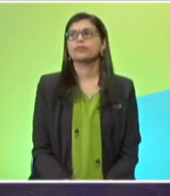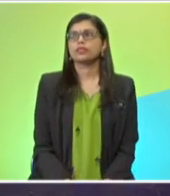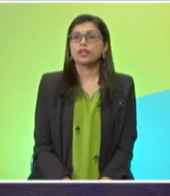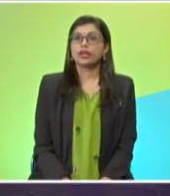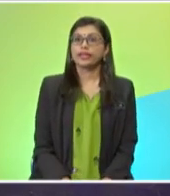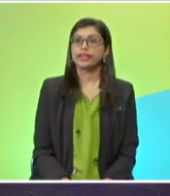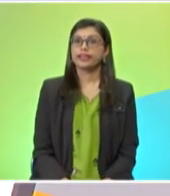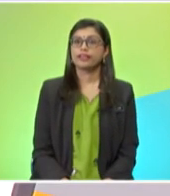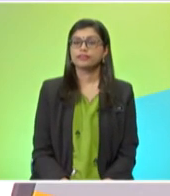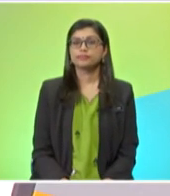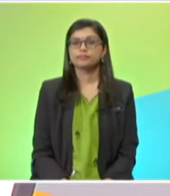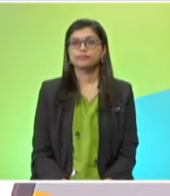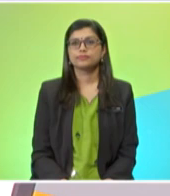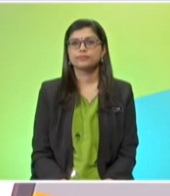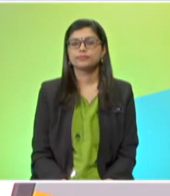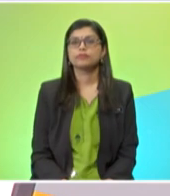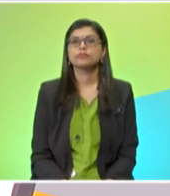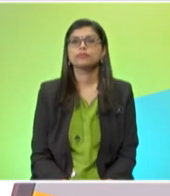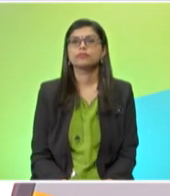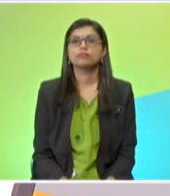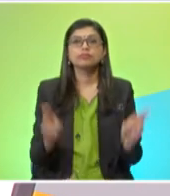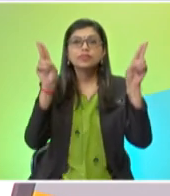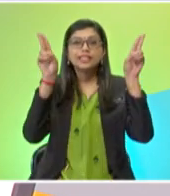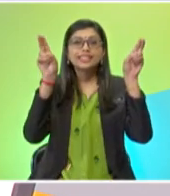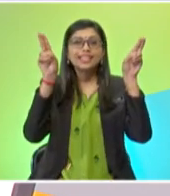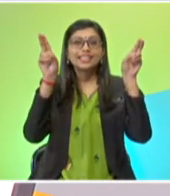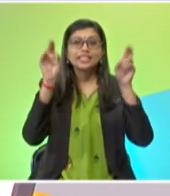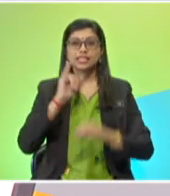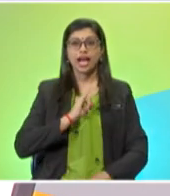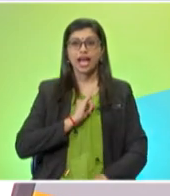Okay, the lesson for today, the title will be I Can Fly.